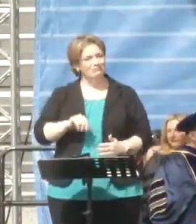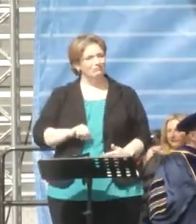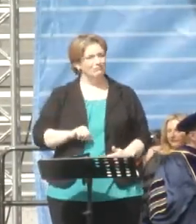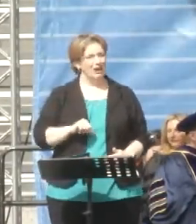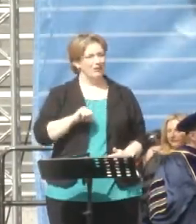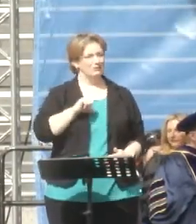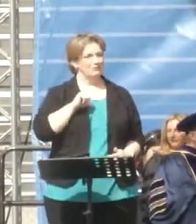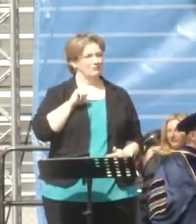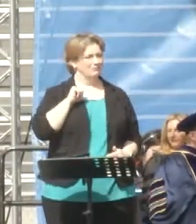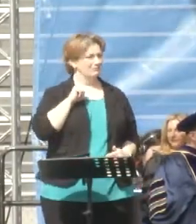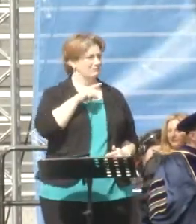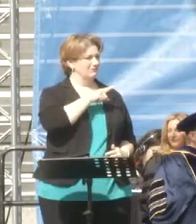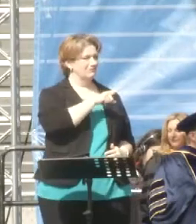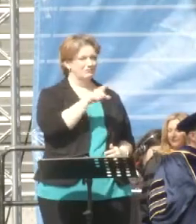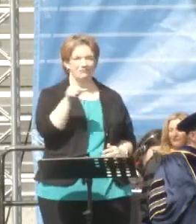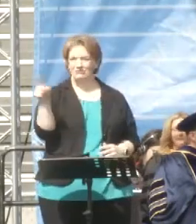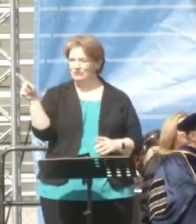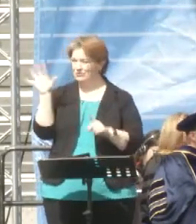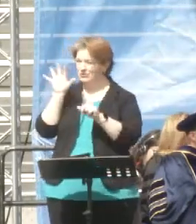achievement.